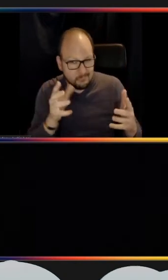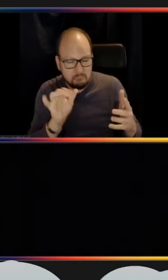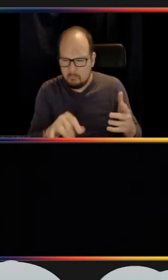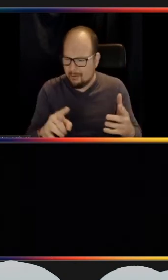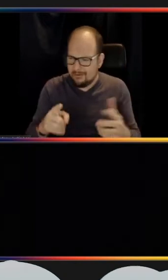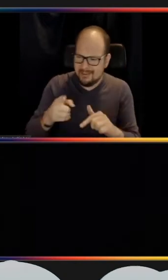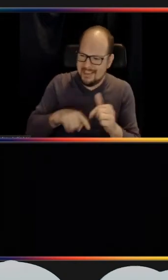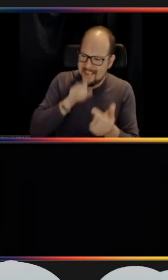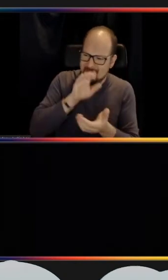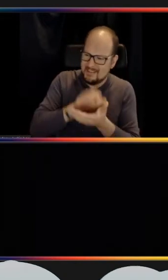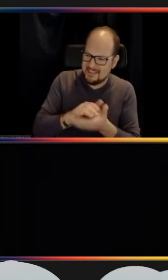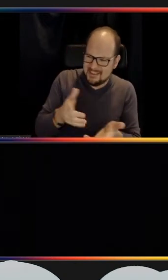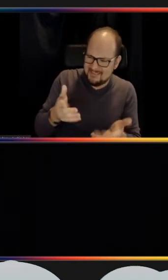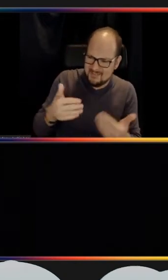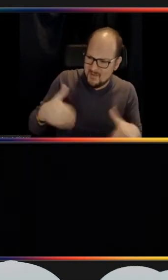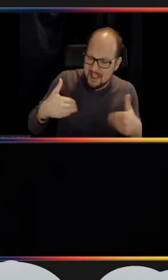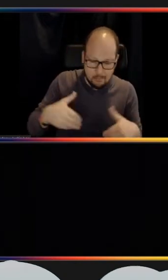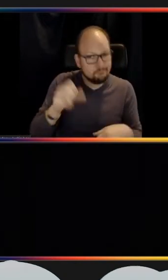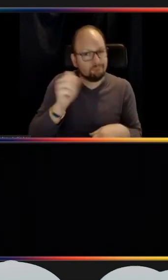was the best.